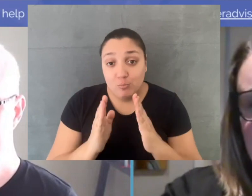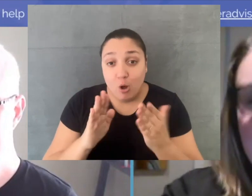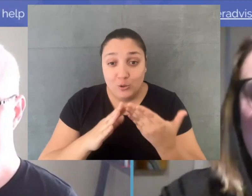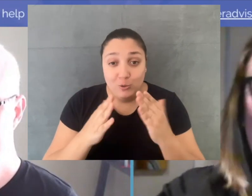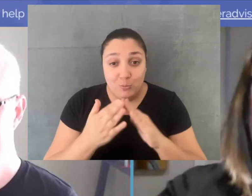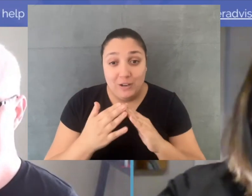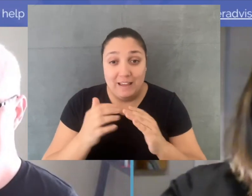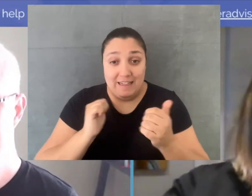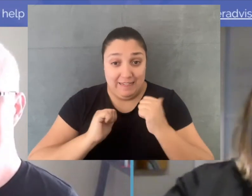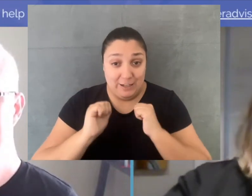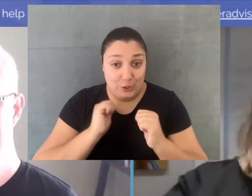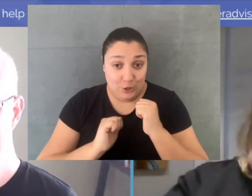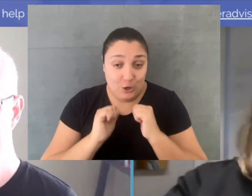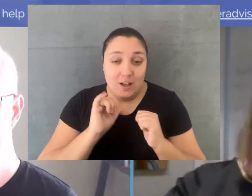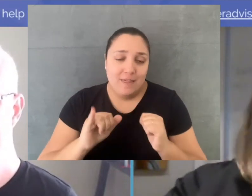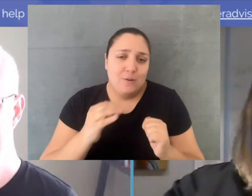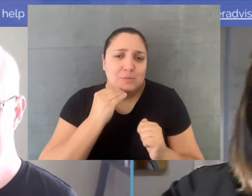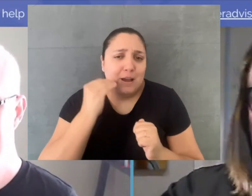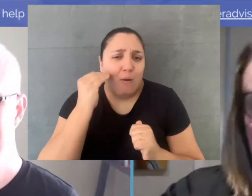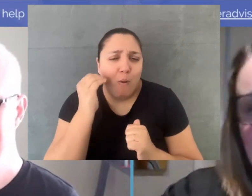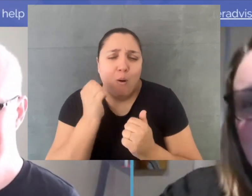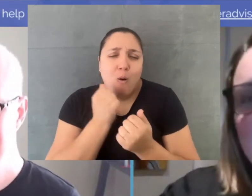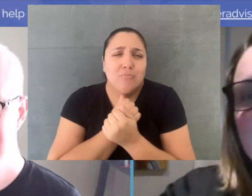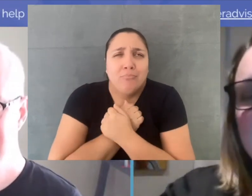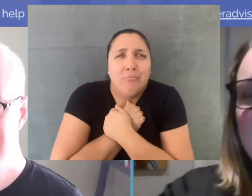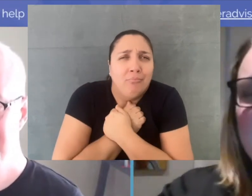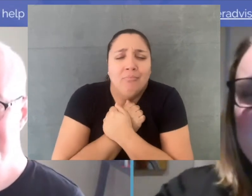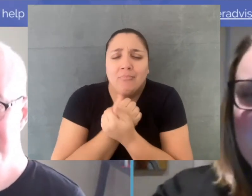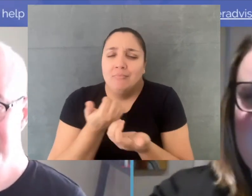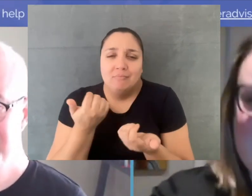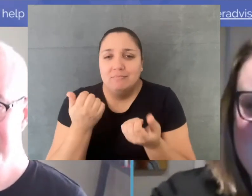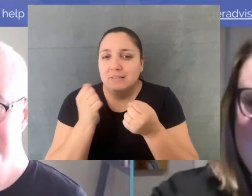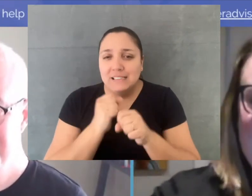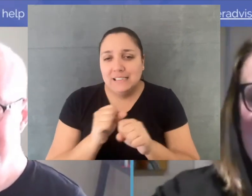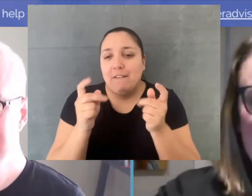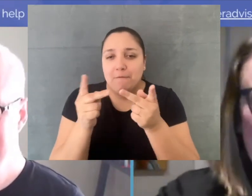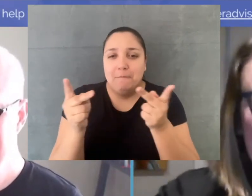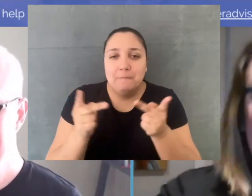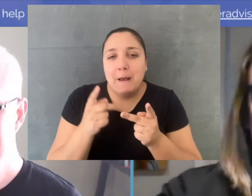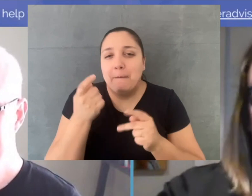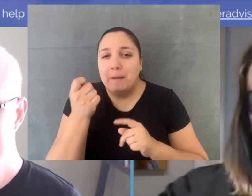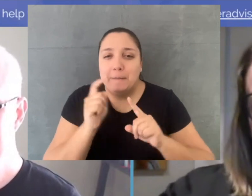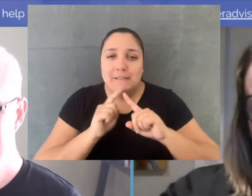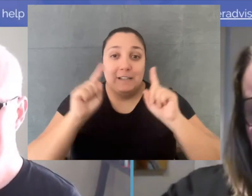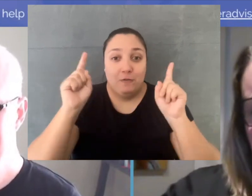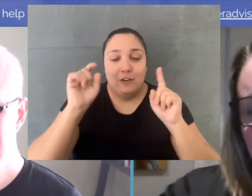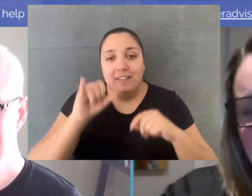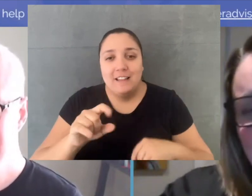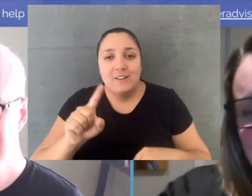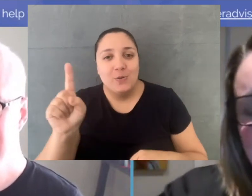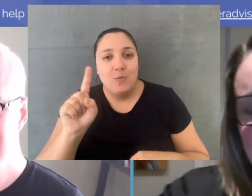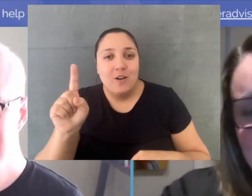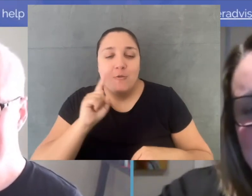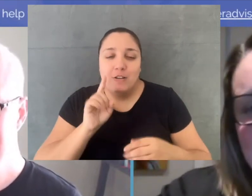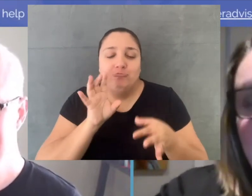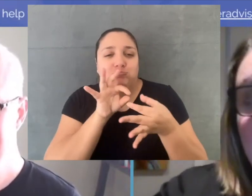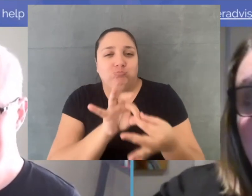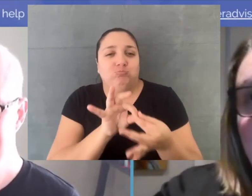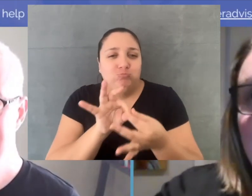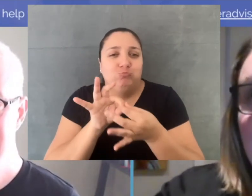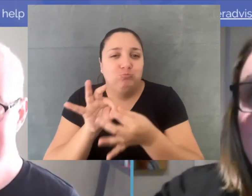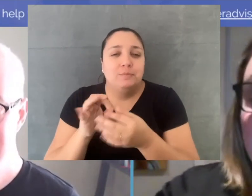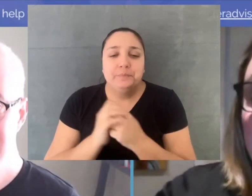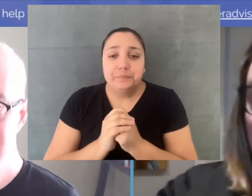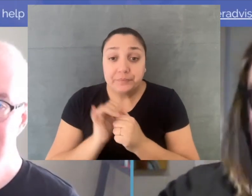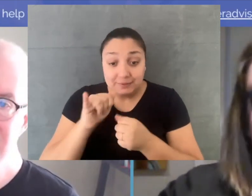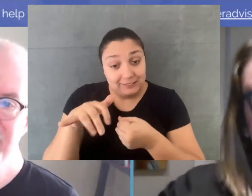community theater, and that was my home away from home. It was my safe place. I was a little different than the other kids, so this was where I really connected.